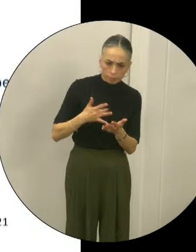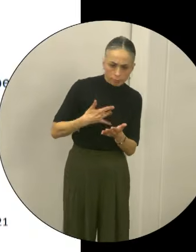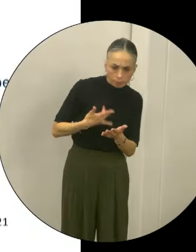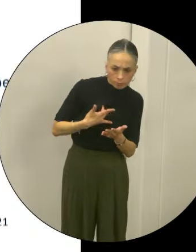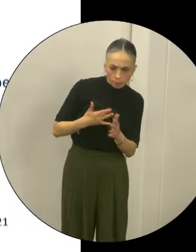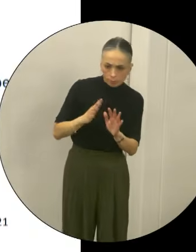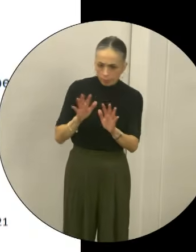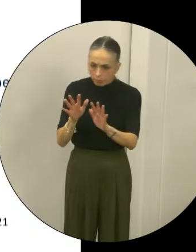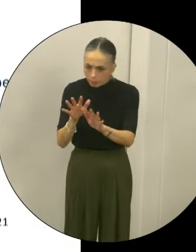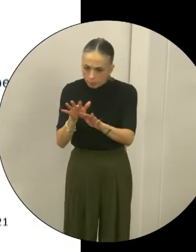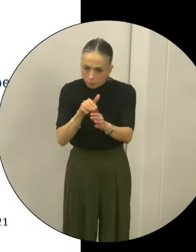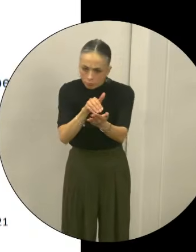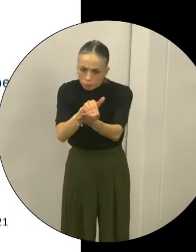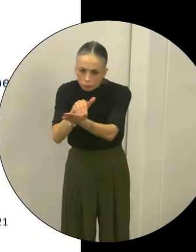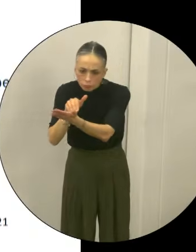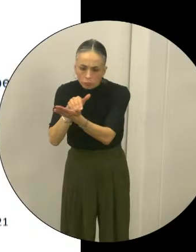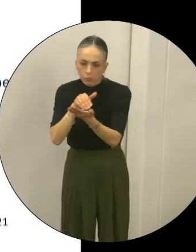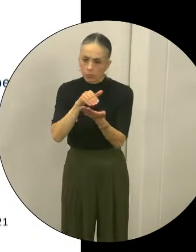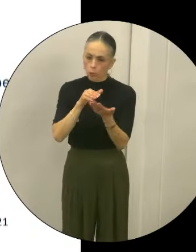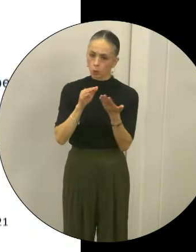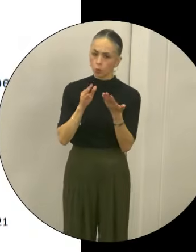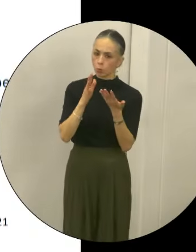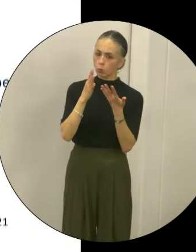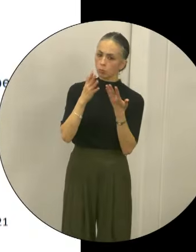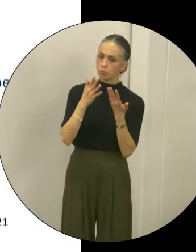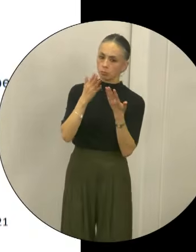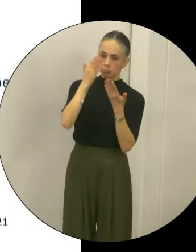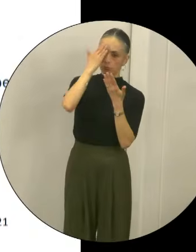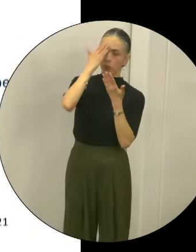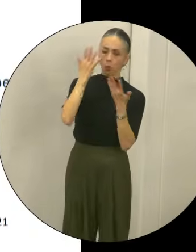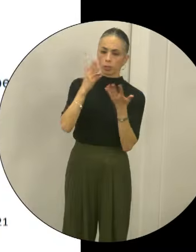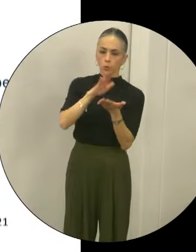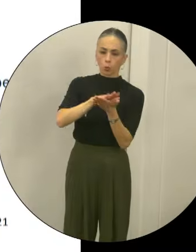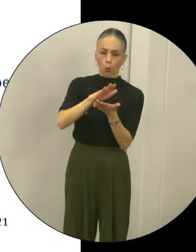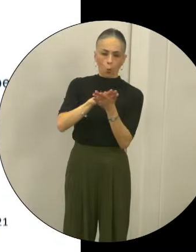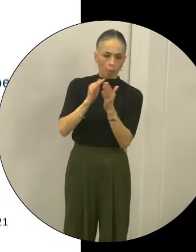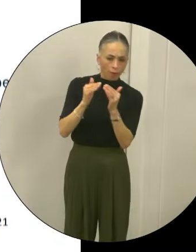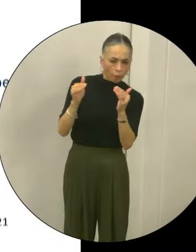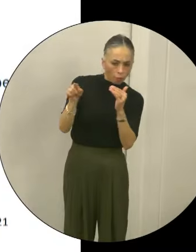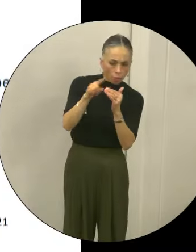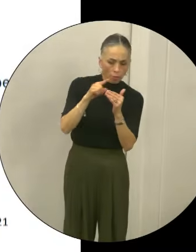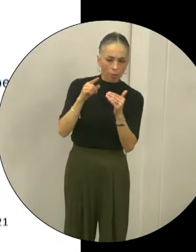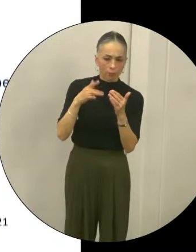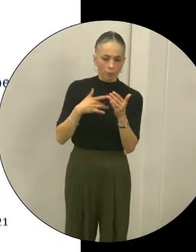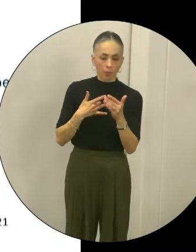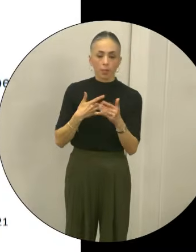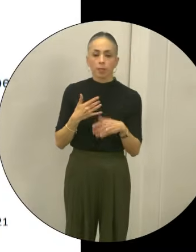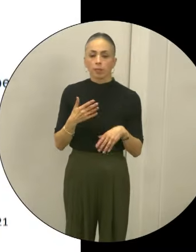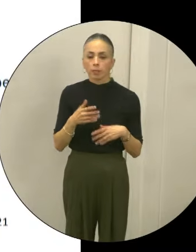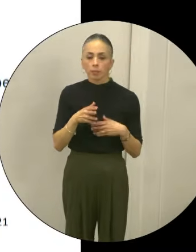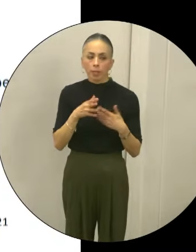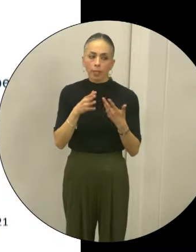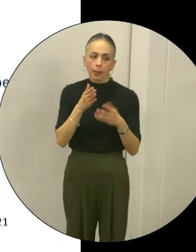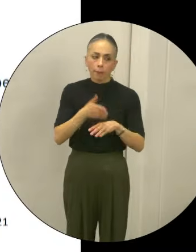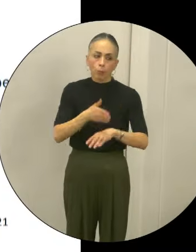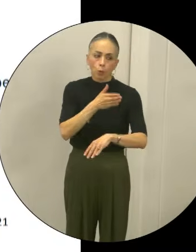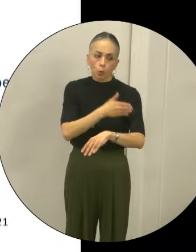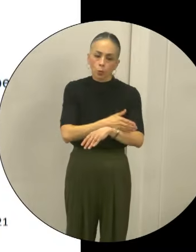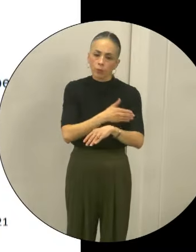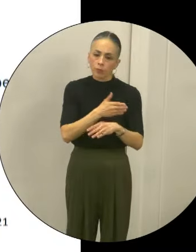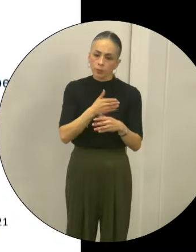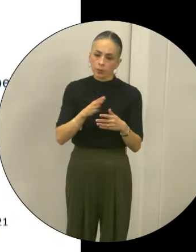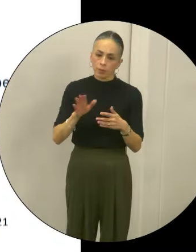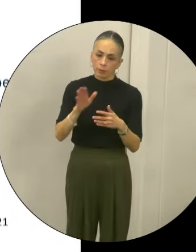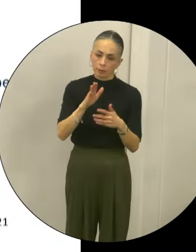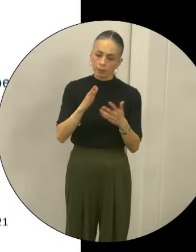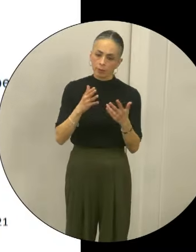to inform school-level decision-making. Increased student engagement contributes to a stronger sense of belonging